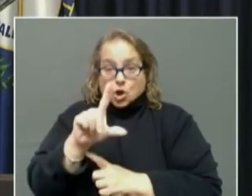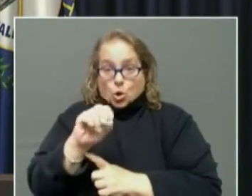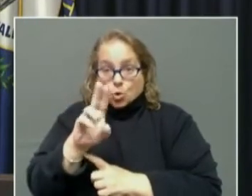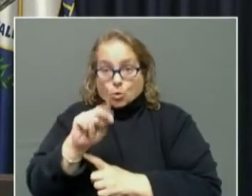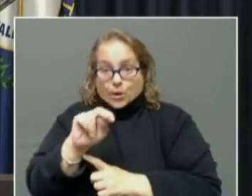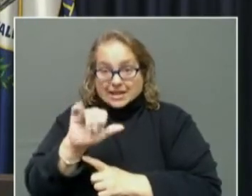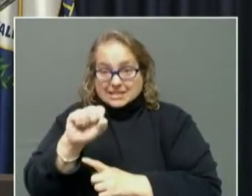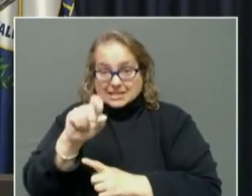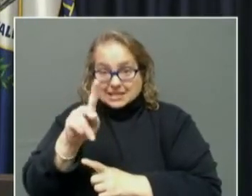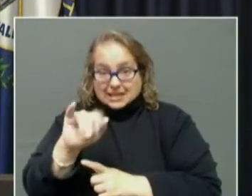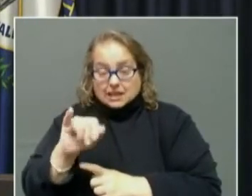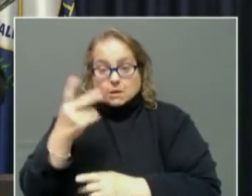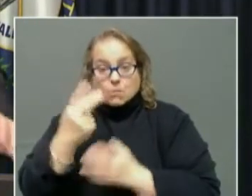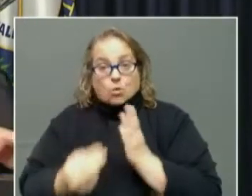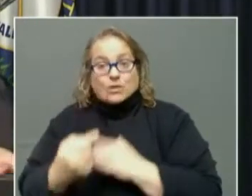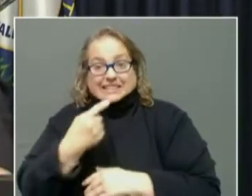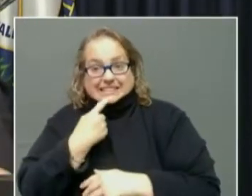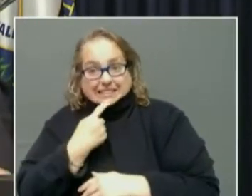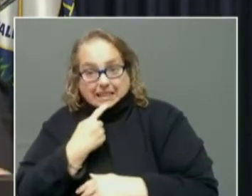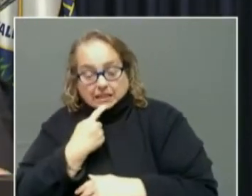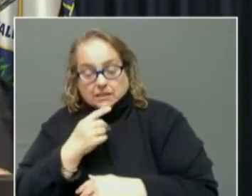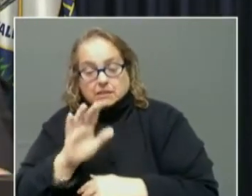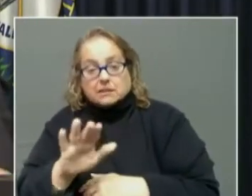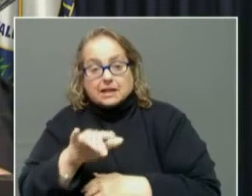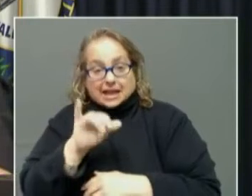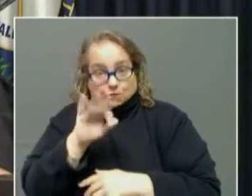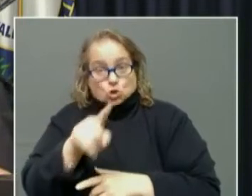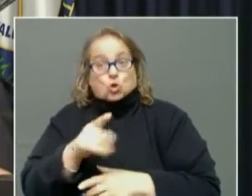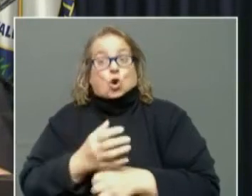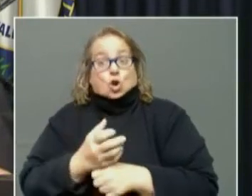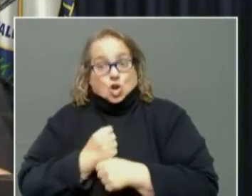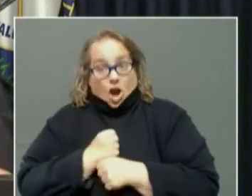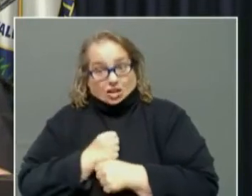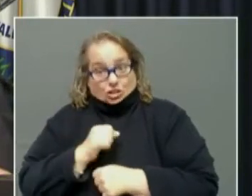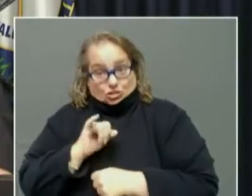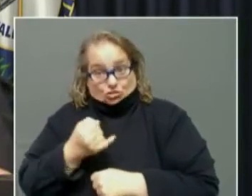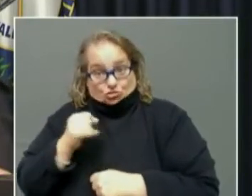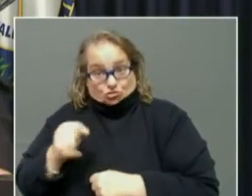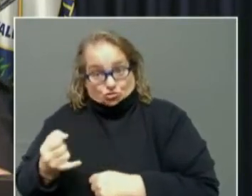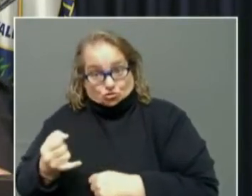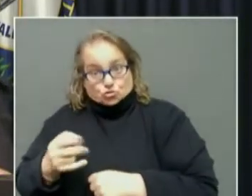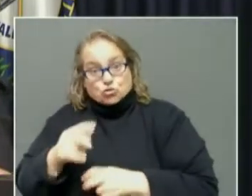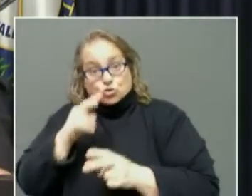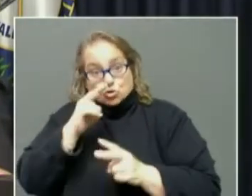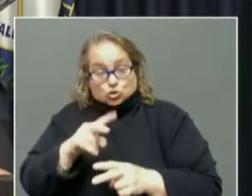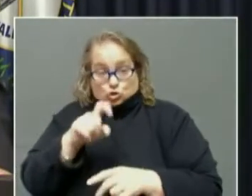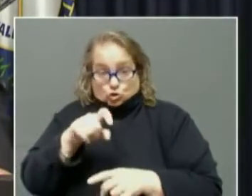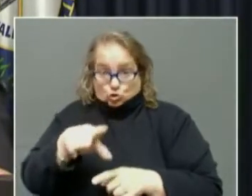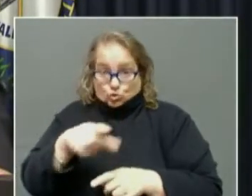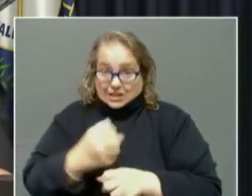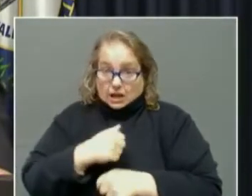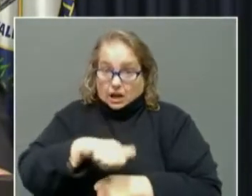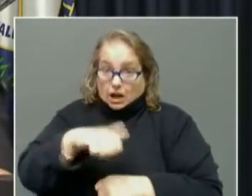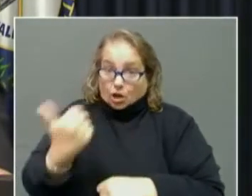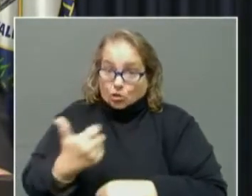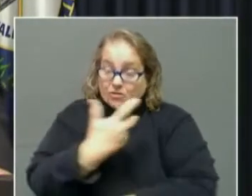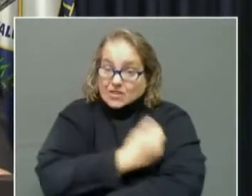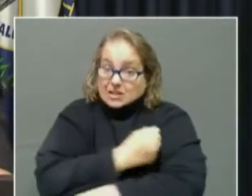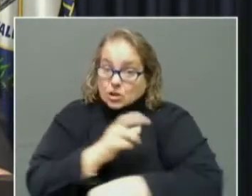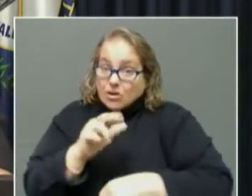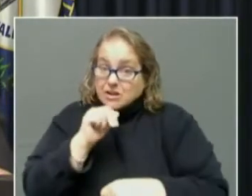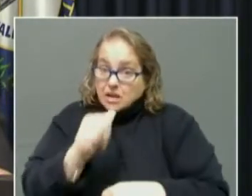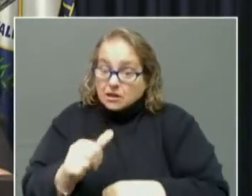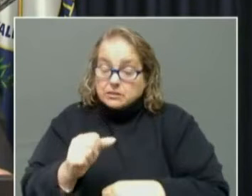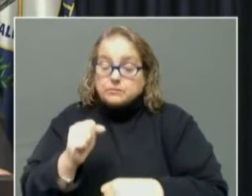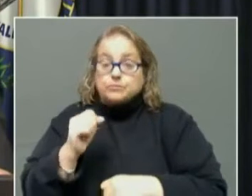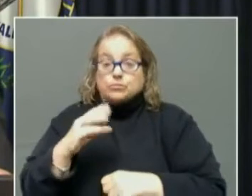this vaccine, and also how to look at the risk and whether or not you should get another vaccine. So thus far, from what